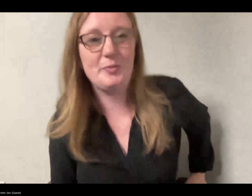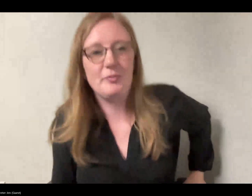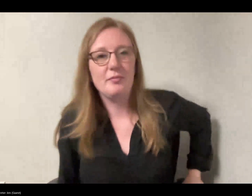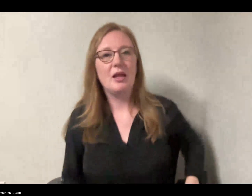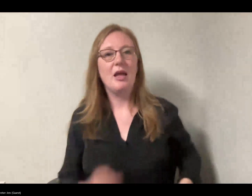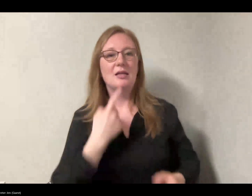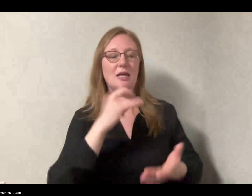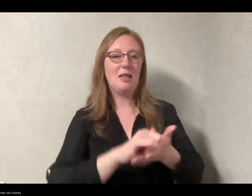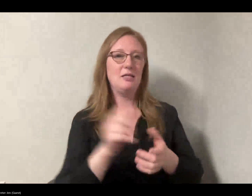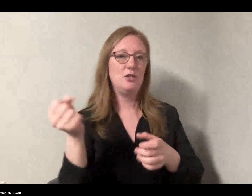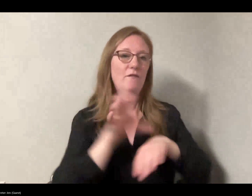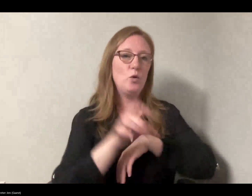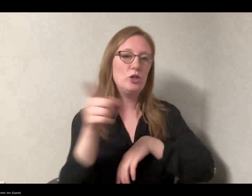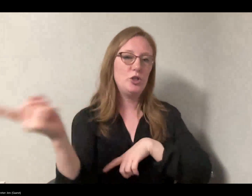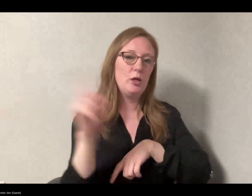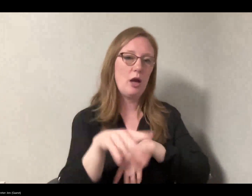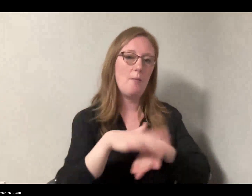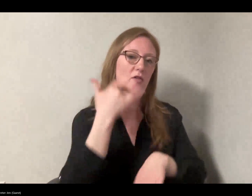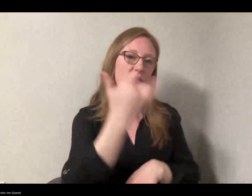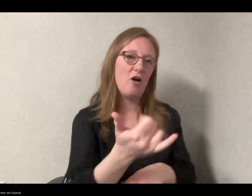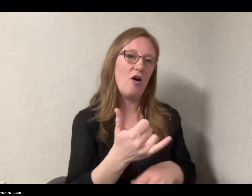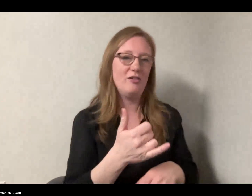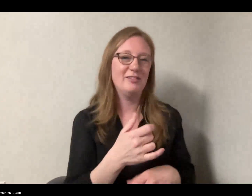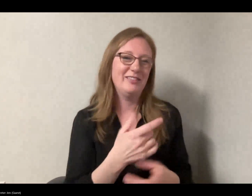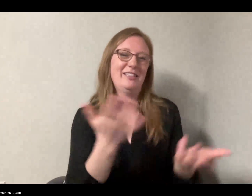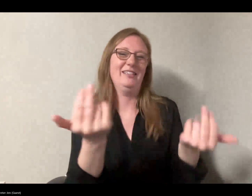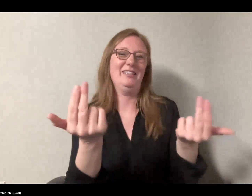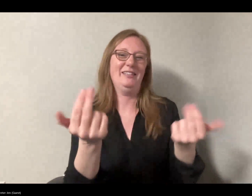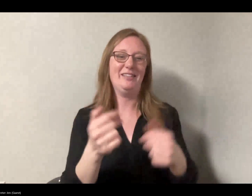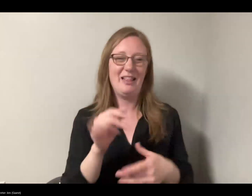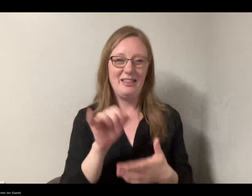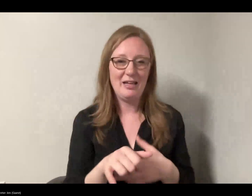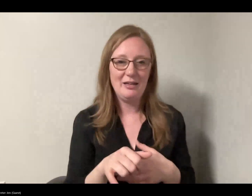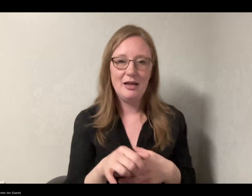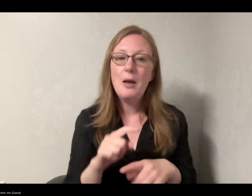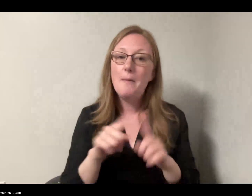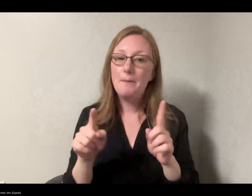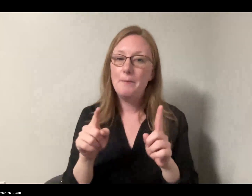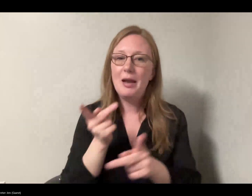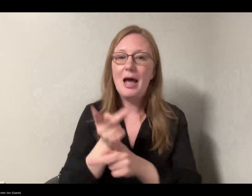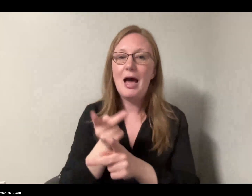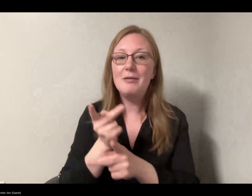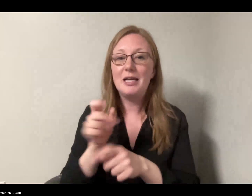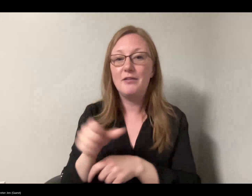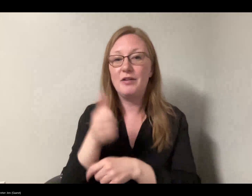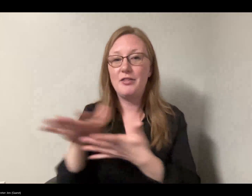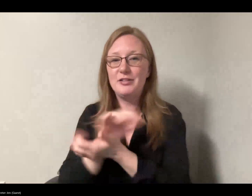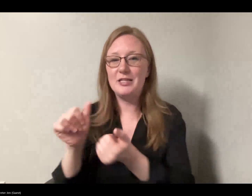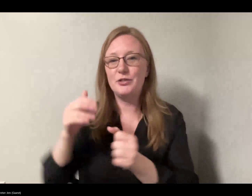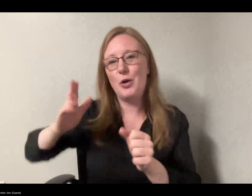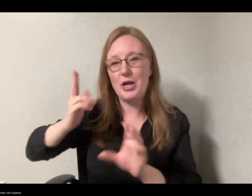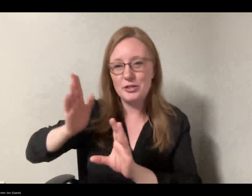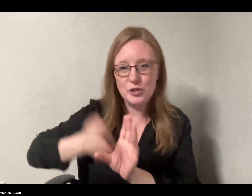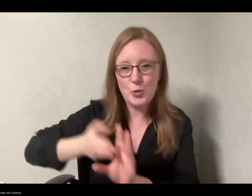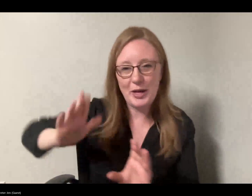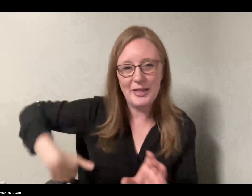make you come on the call and defend it. We're dealing with another disaster, so I joined a little late.